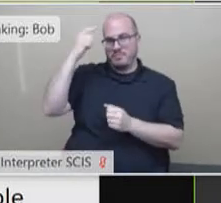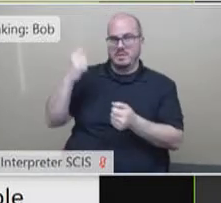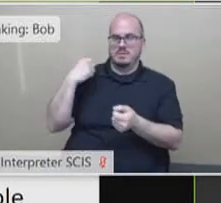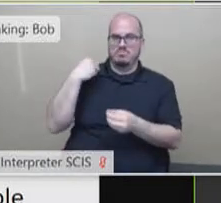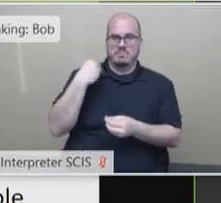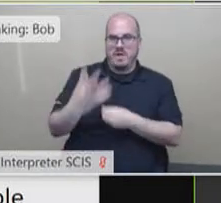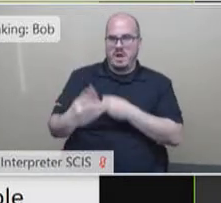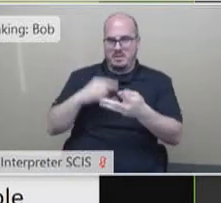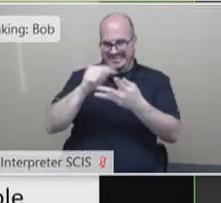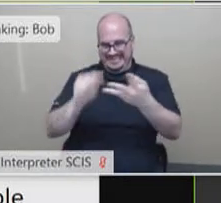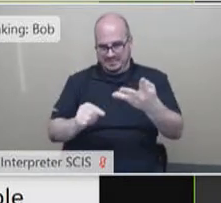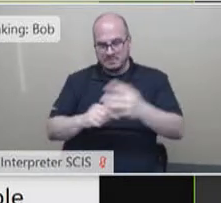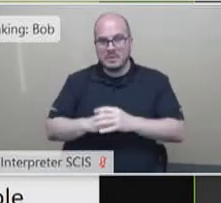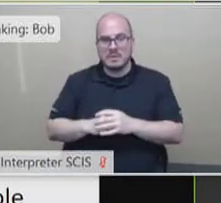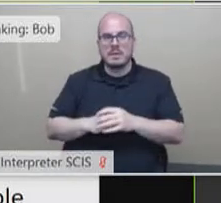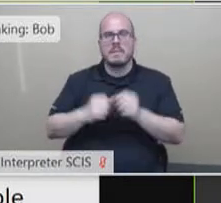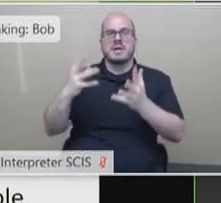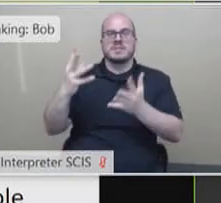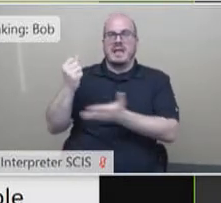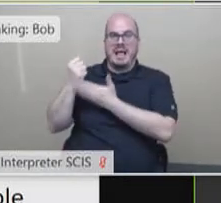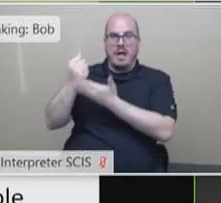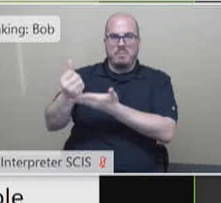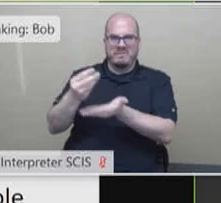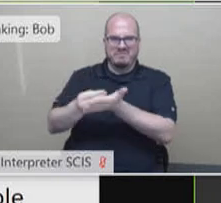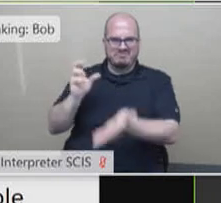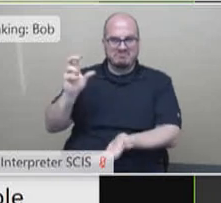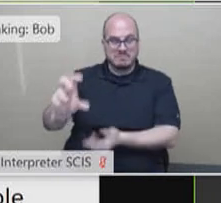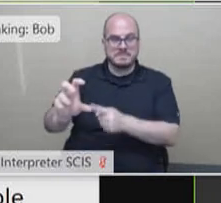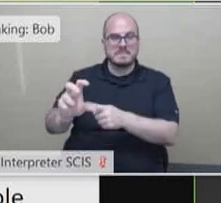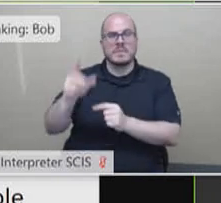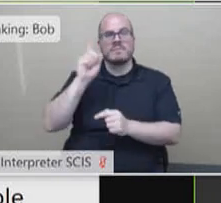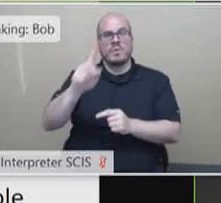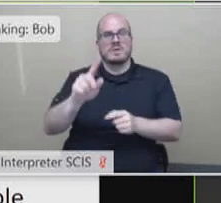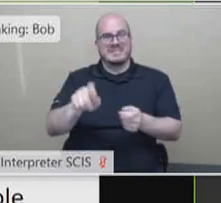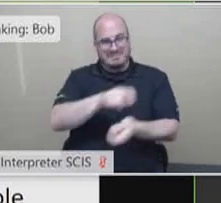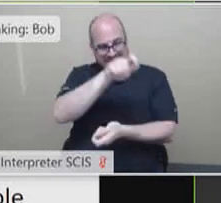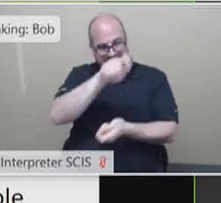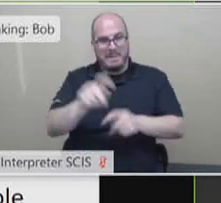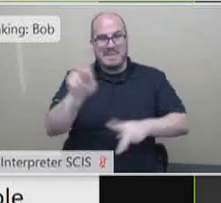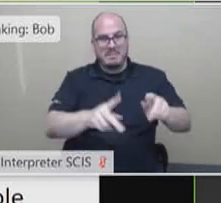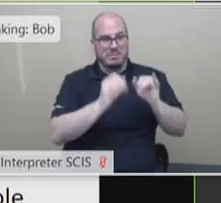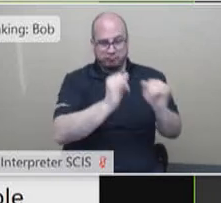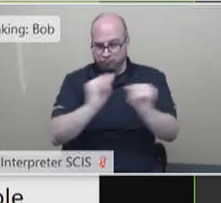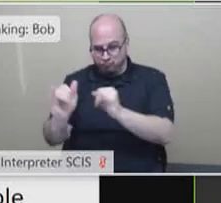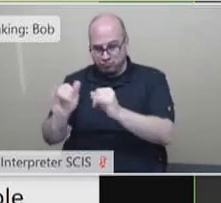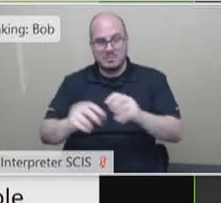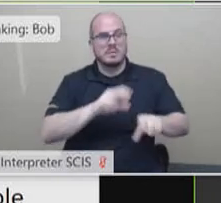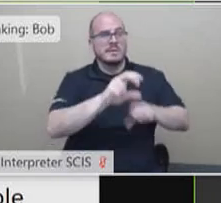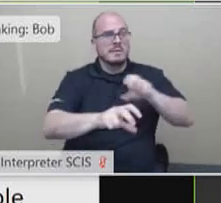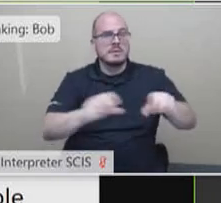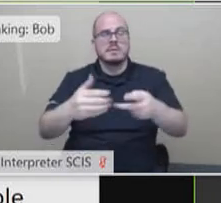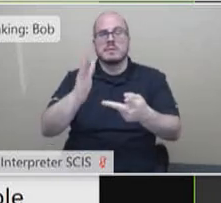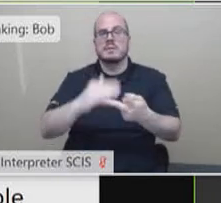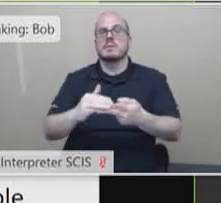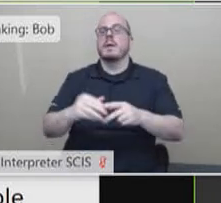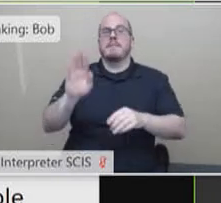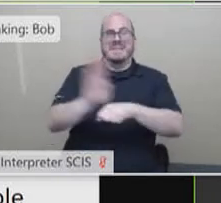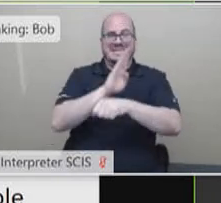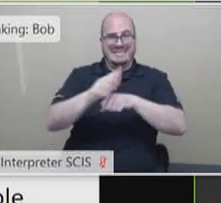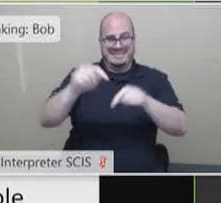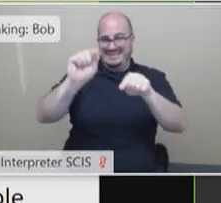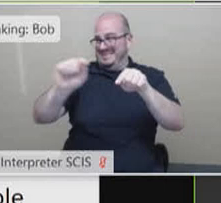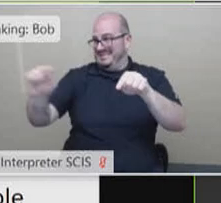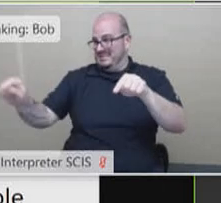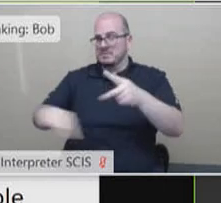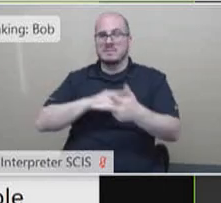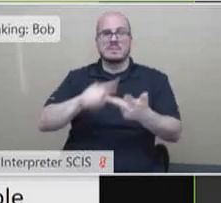there. A lot of the aid is going to either directly to individuals or to businesses or nonprofits. I would just call your